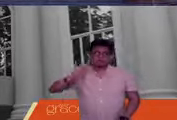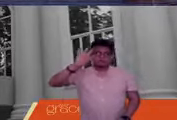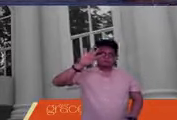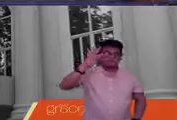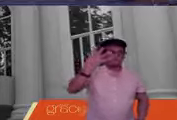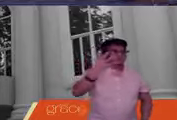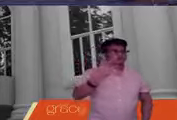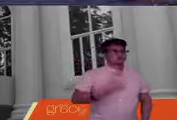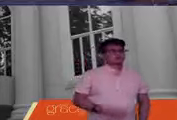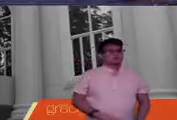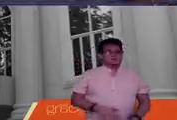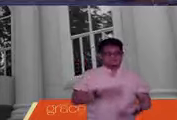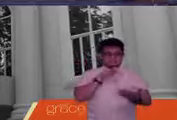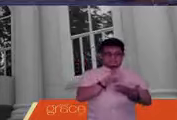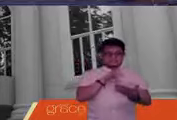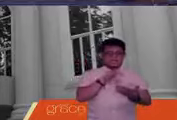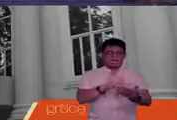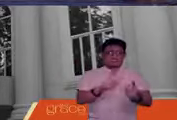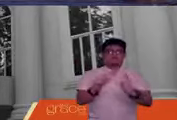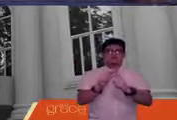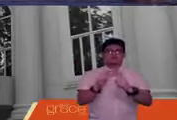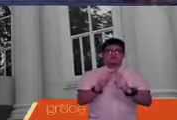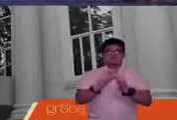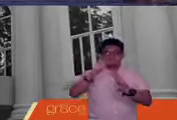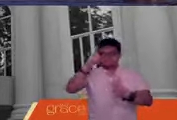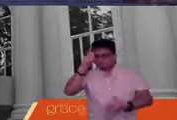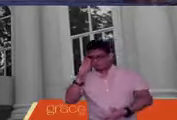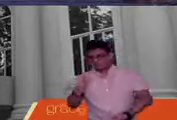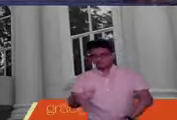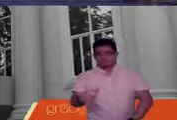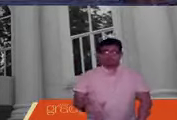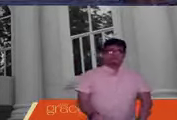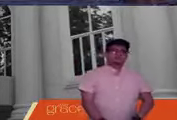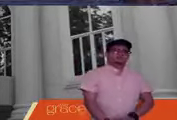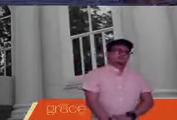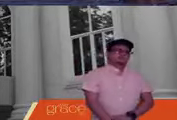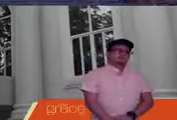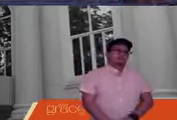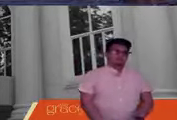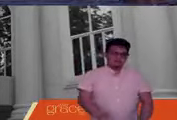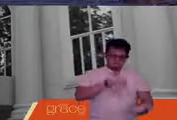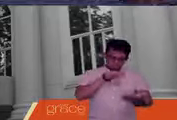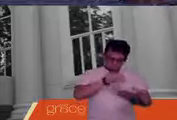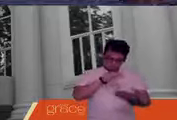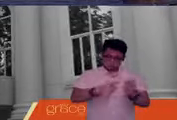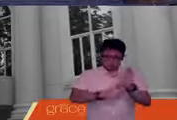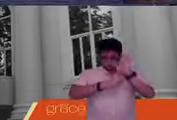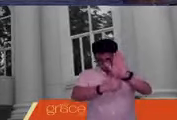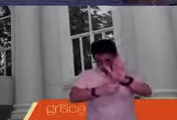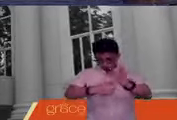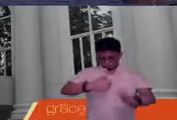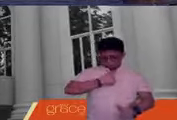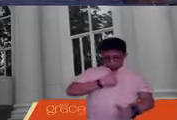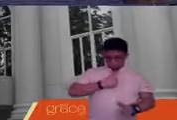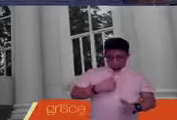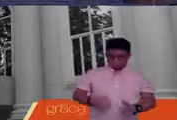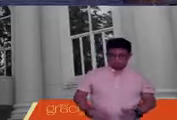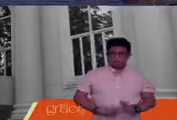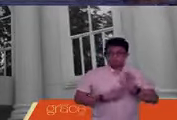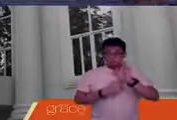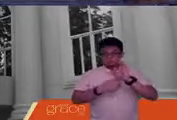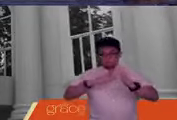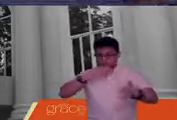4. Study the word of God. 2 Timothy chapter 2 verse 15. Study to show thyself approved unto